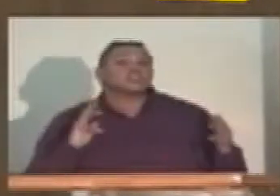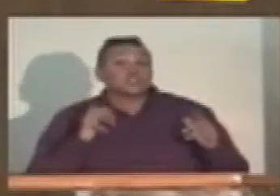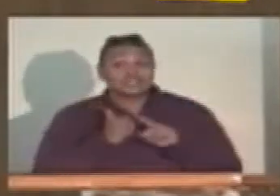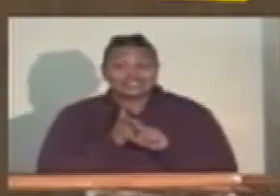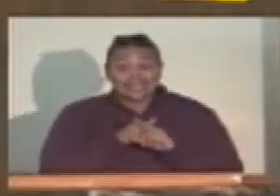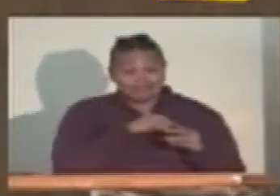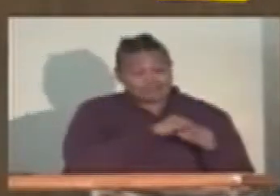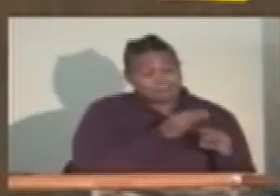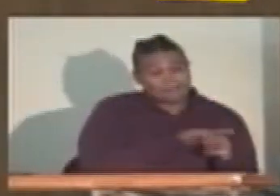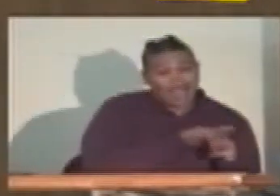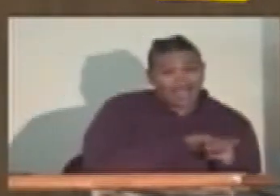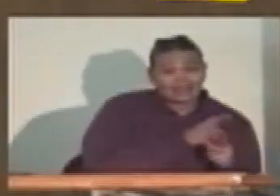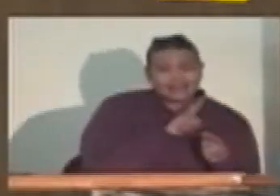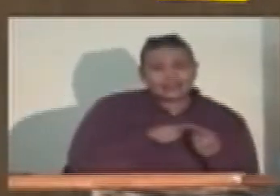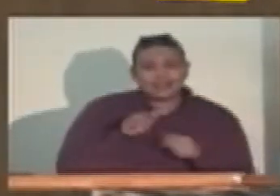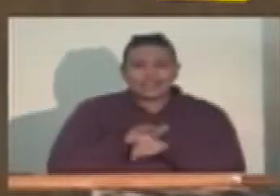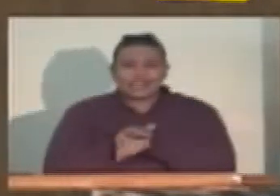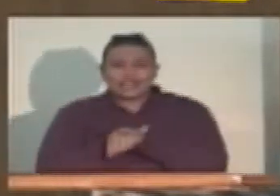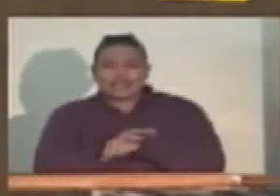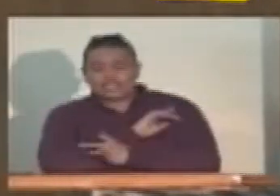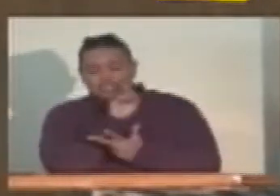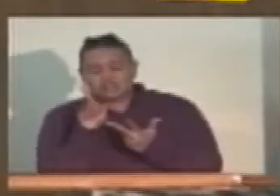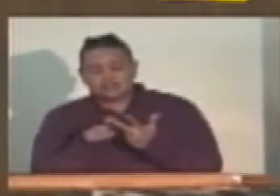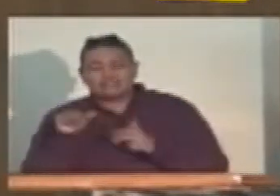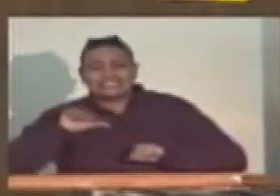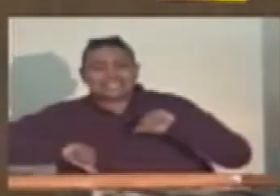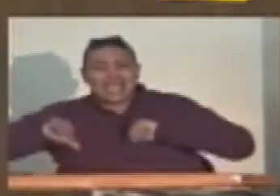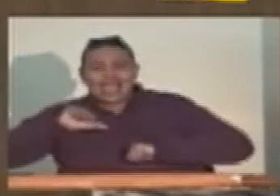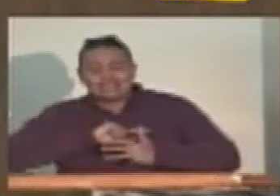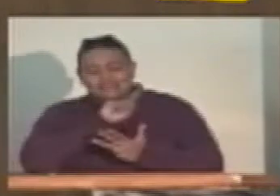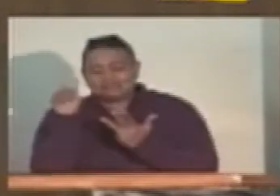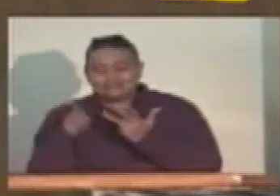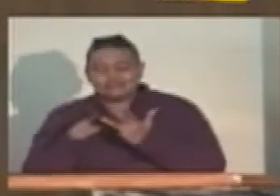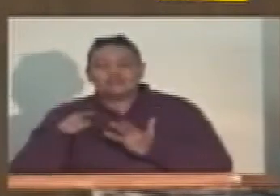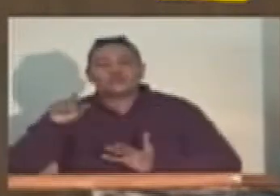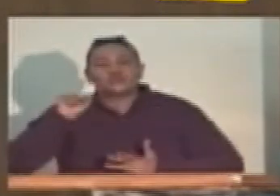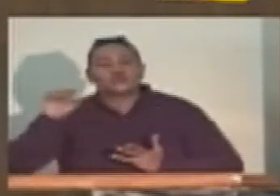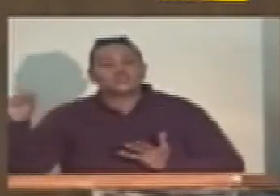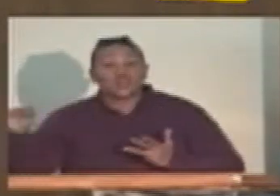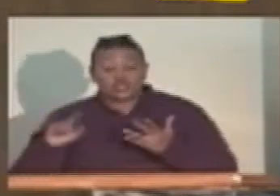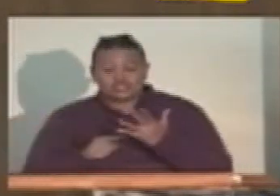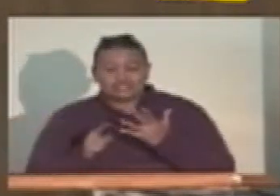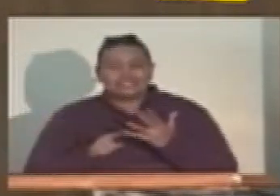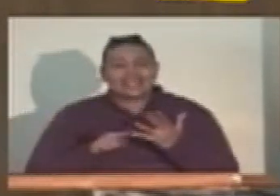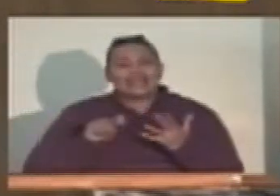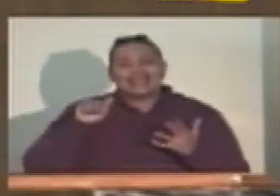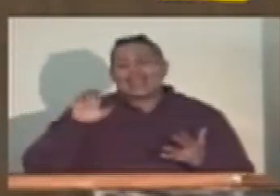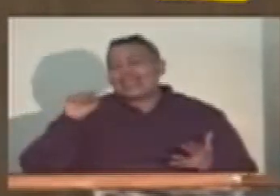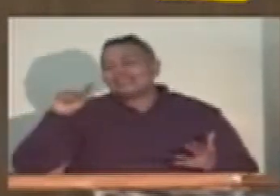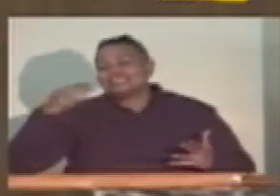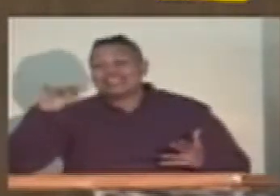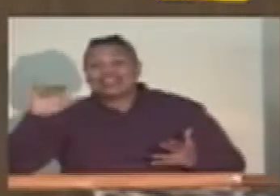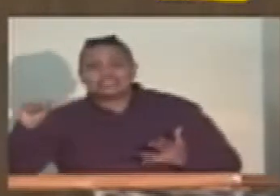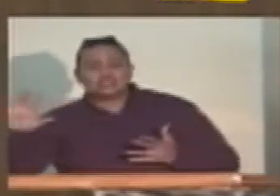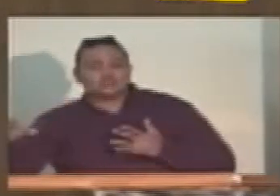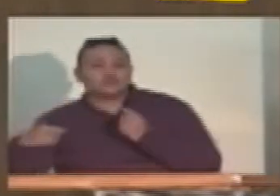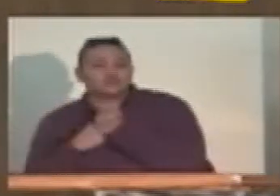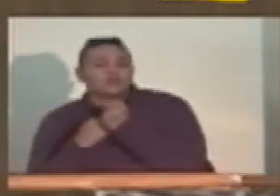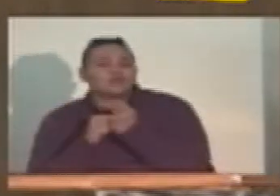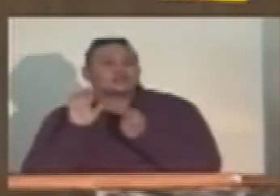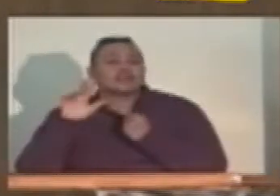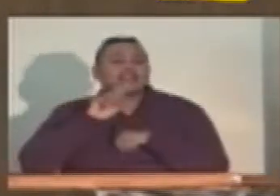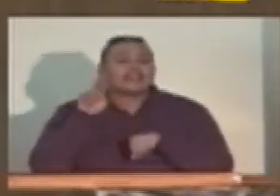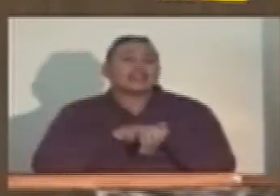in mathematics, English, science, social studies, and the aesthetics to support the